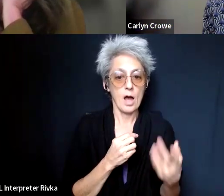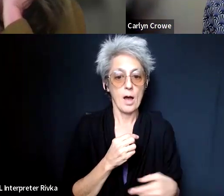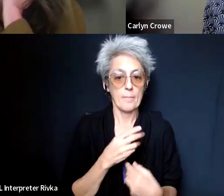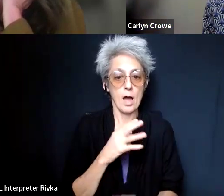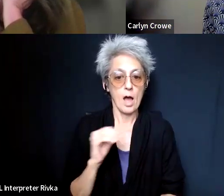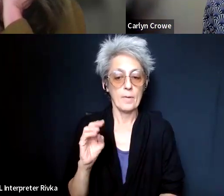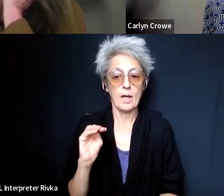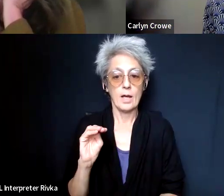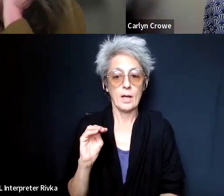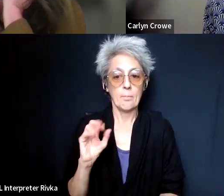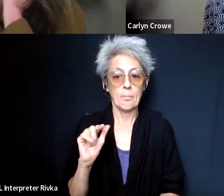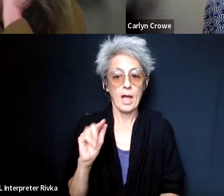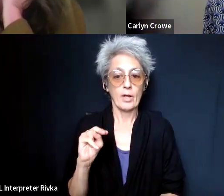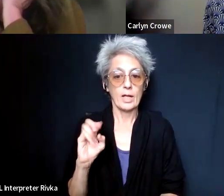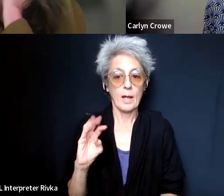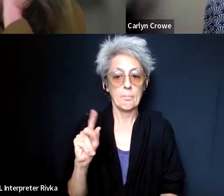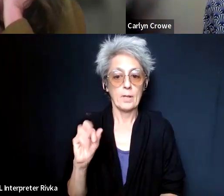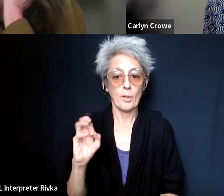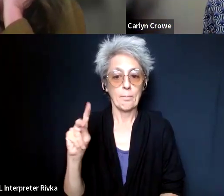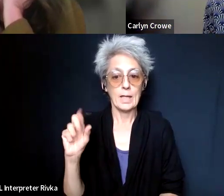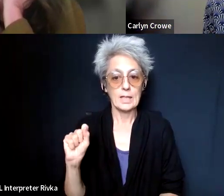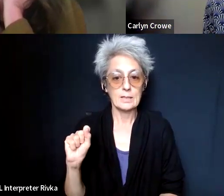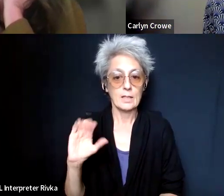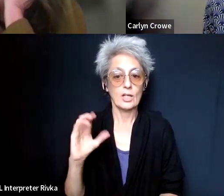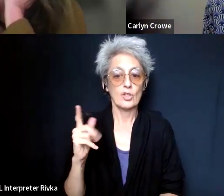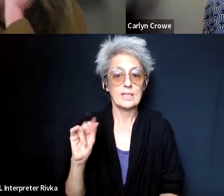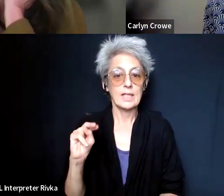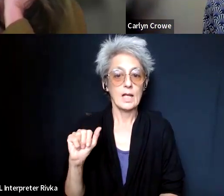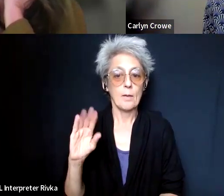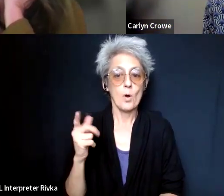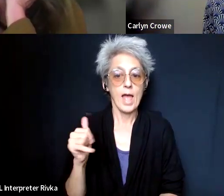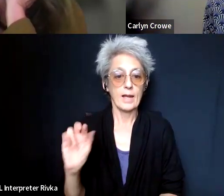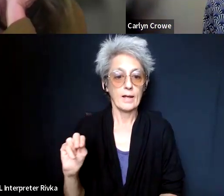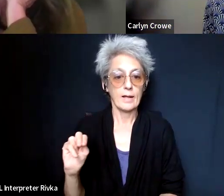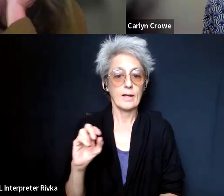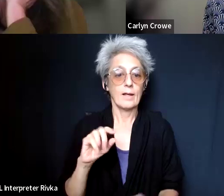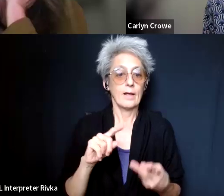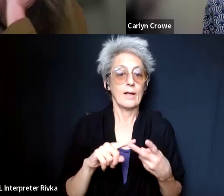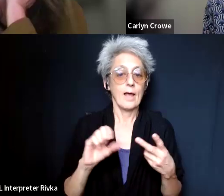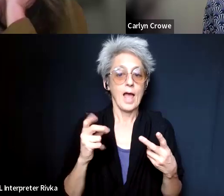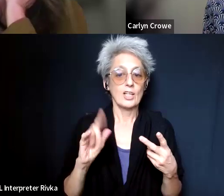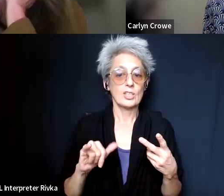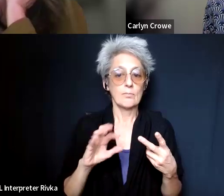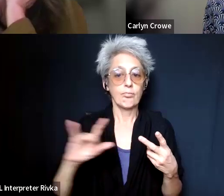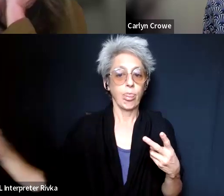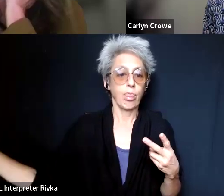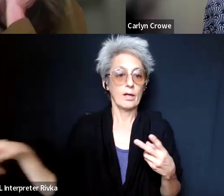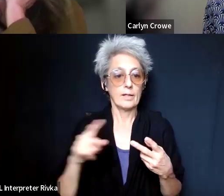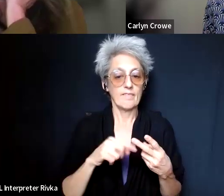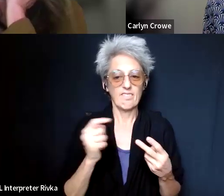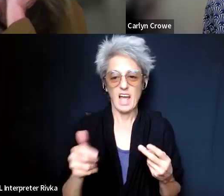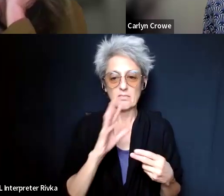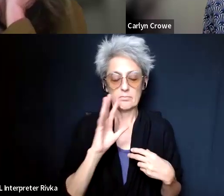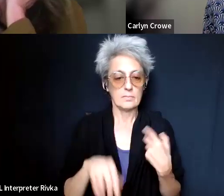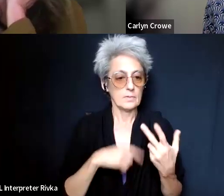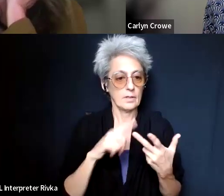Marionette Miller Meeks and Christina Bohannon. Second is Ashley Hinson and Sarah Corkery. The third is Zach